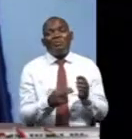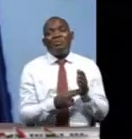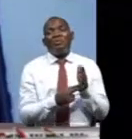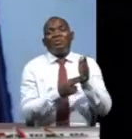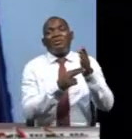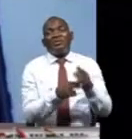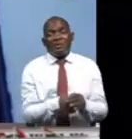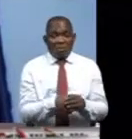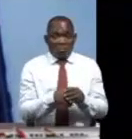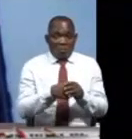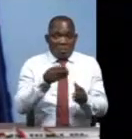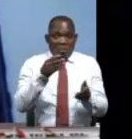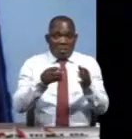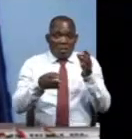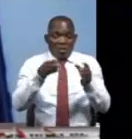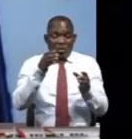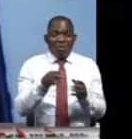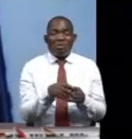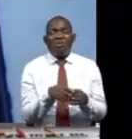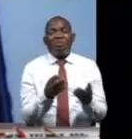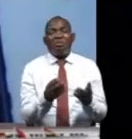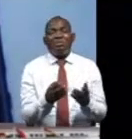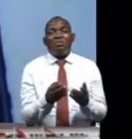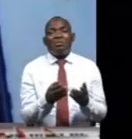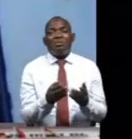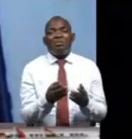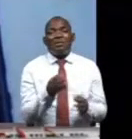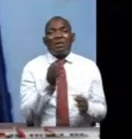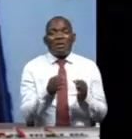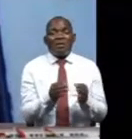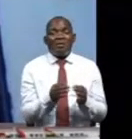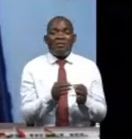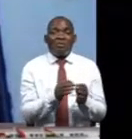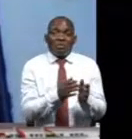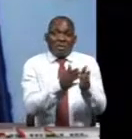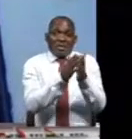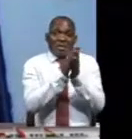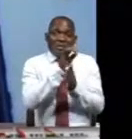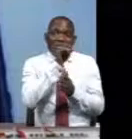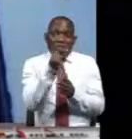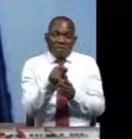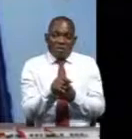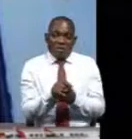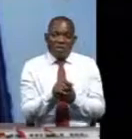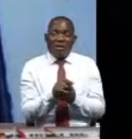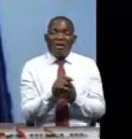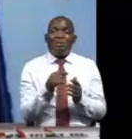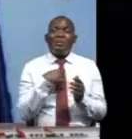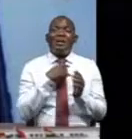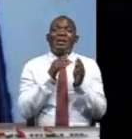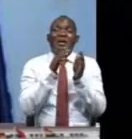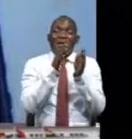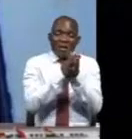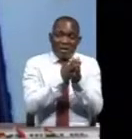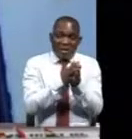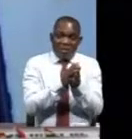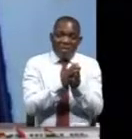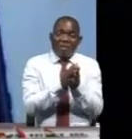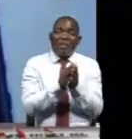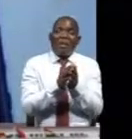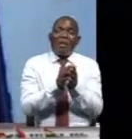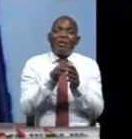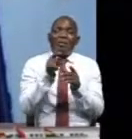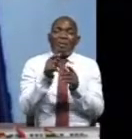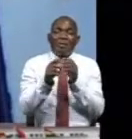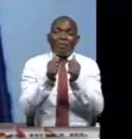if the court was please, you've asked the question. The candidates you